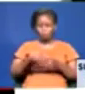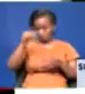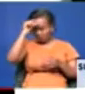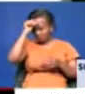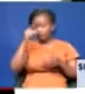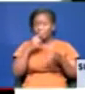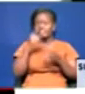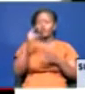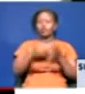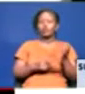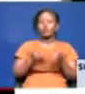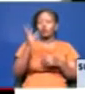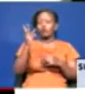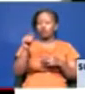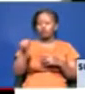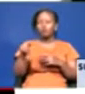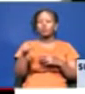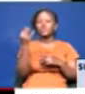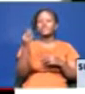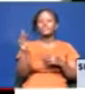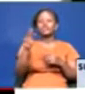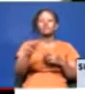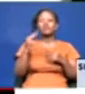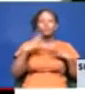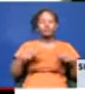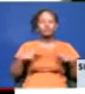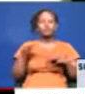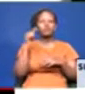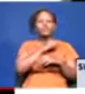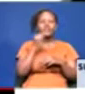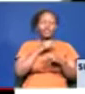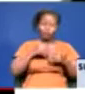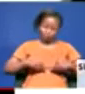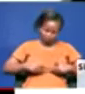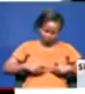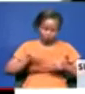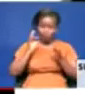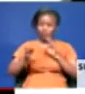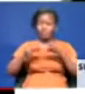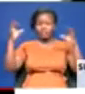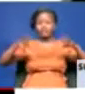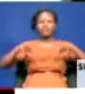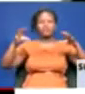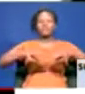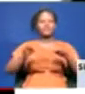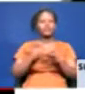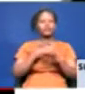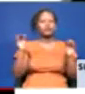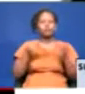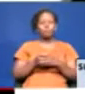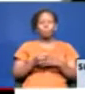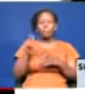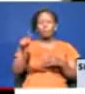1.3 million people are in danger of starvation if the short rains fail. Special Programs Cabinet Secretary Margaret